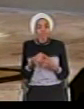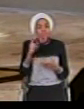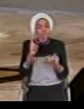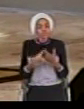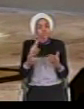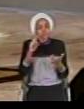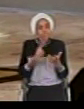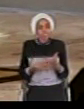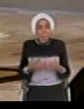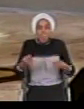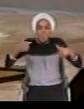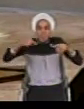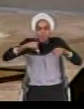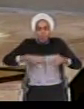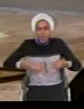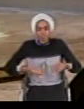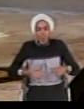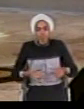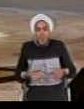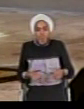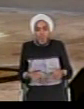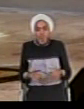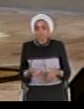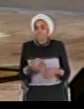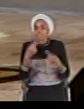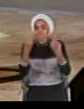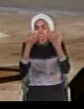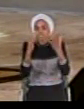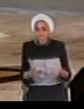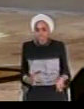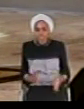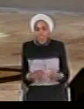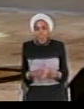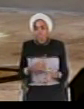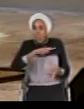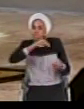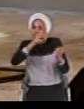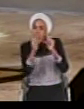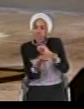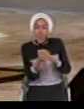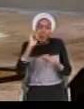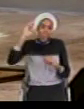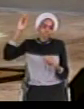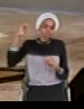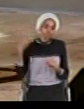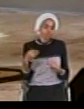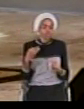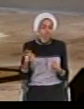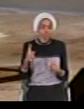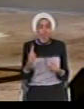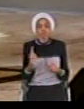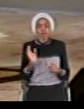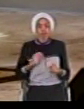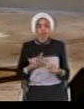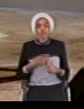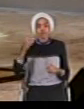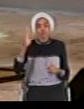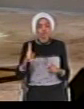this condemnation, ungodly men, turning the grace of our God